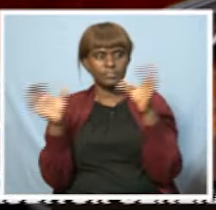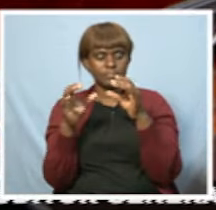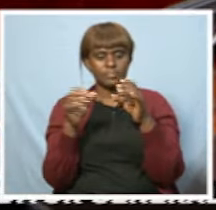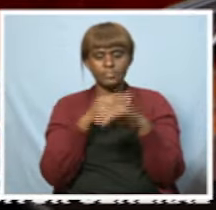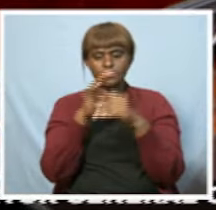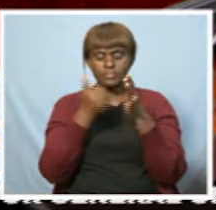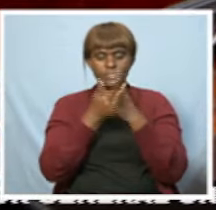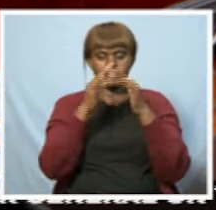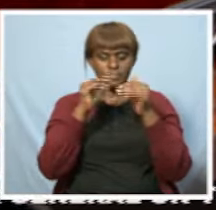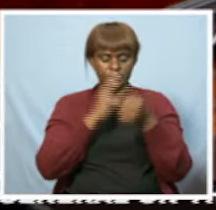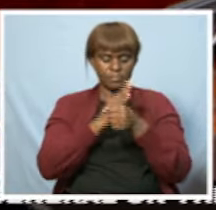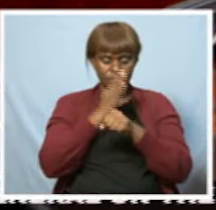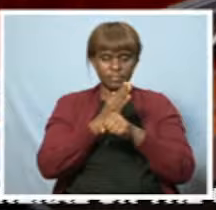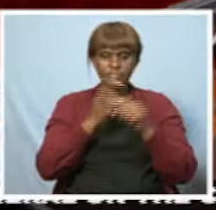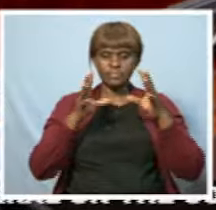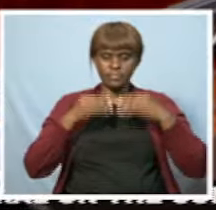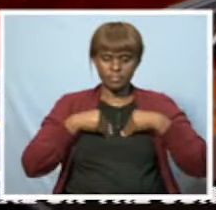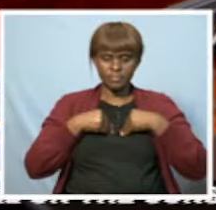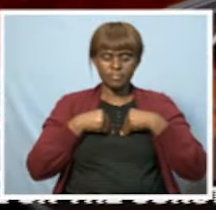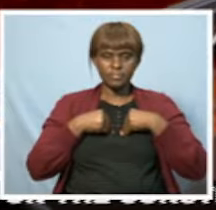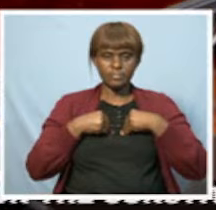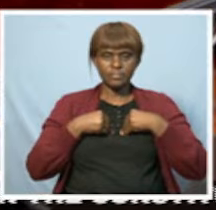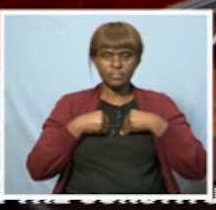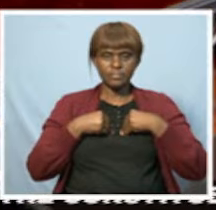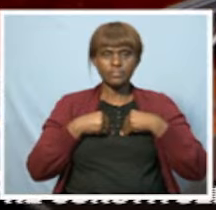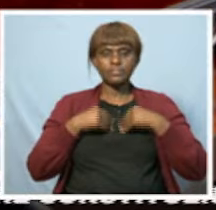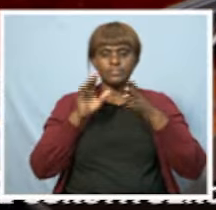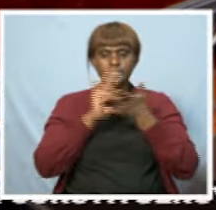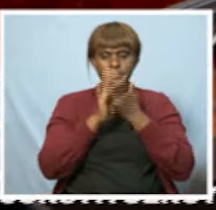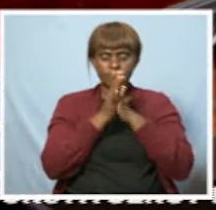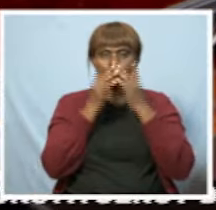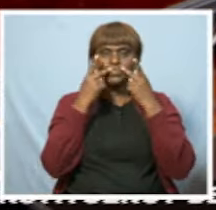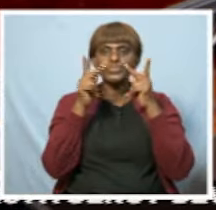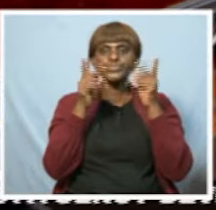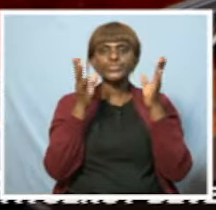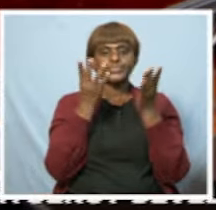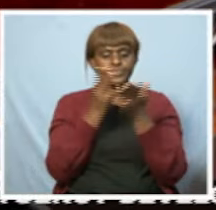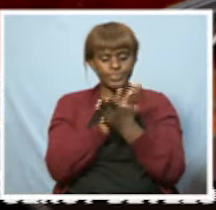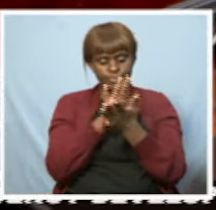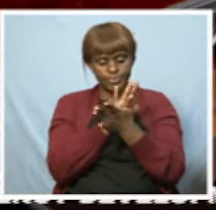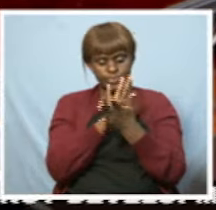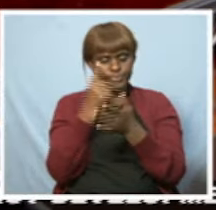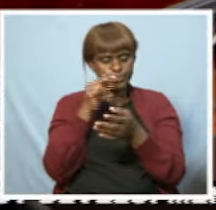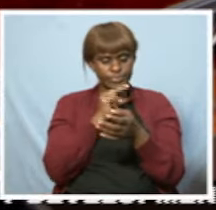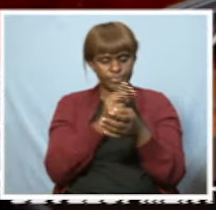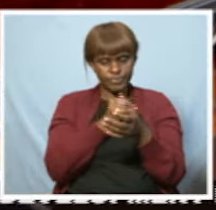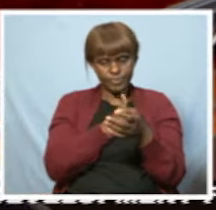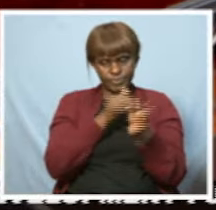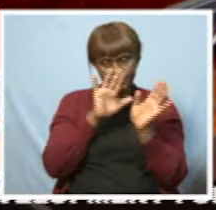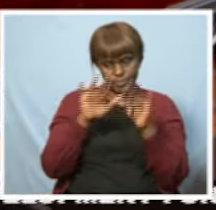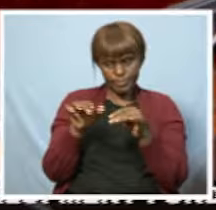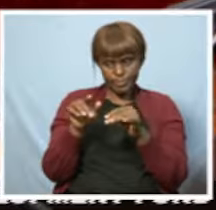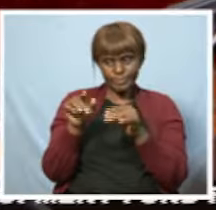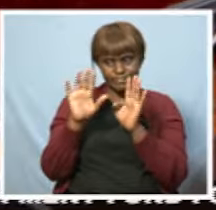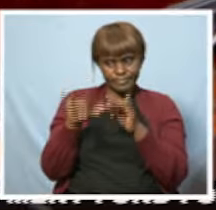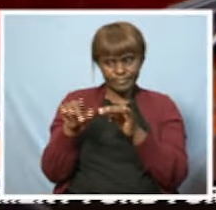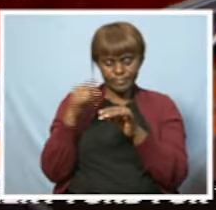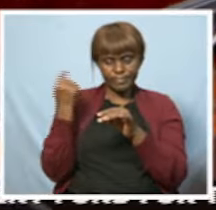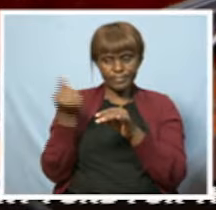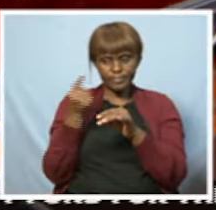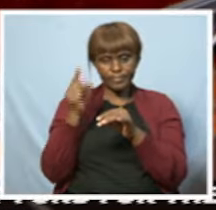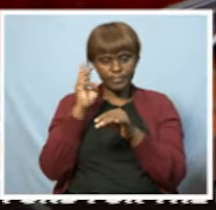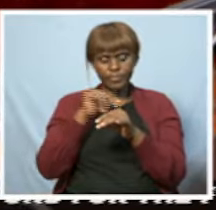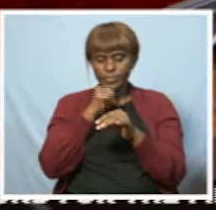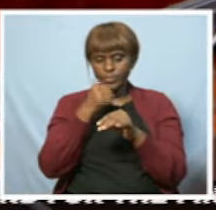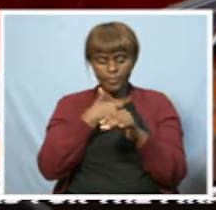the whole House, and once it's adopted, it becomes a public document. And so for us to leave that hanging, I think we will not have